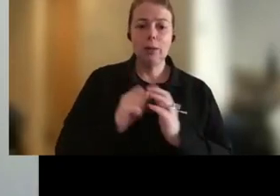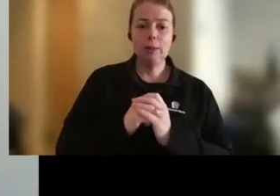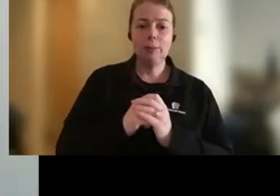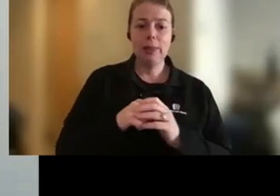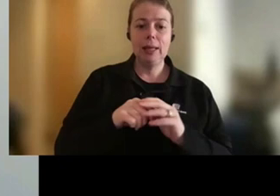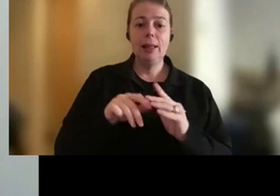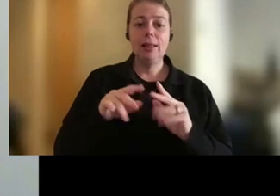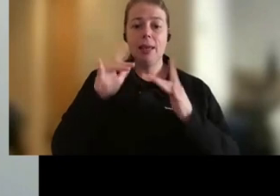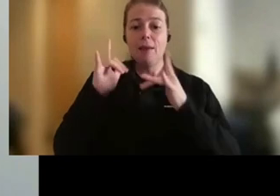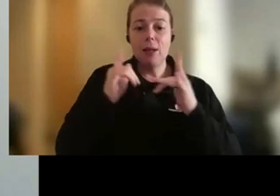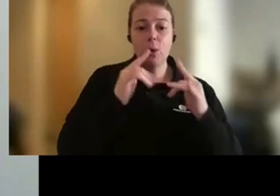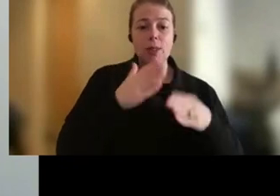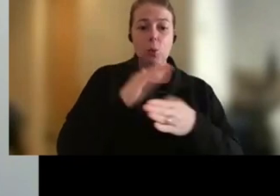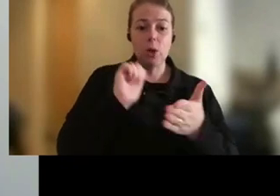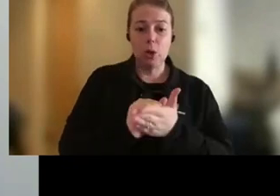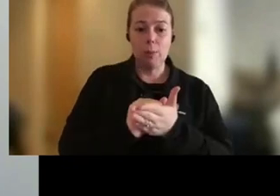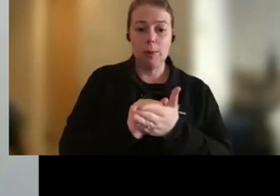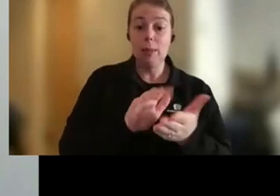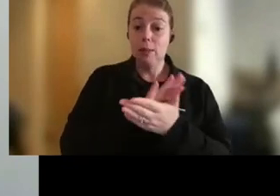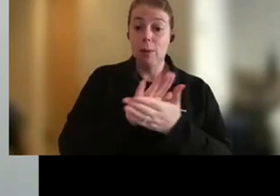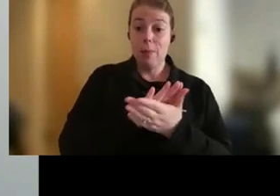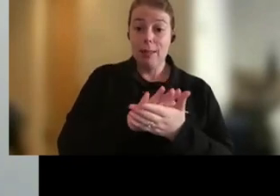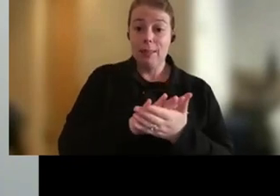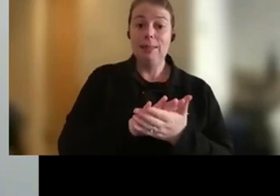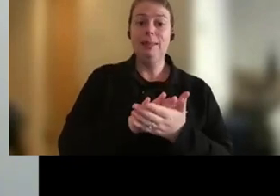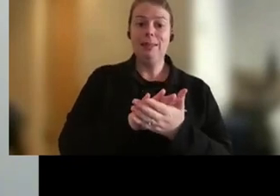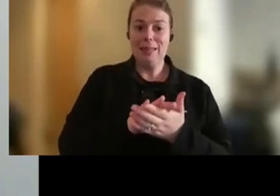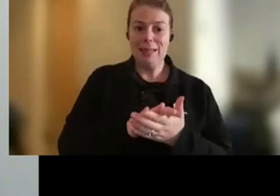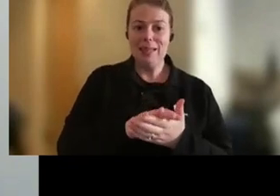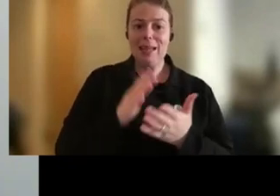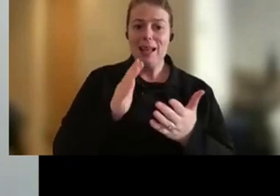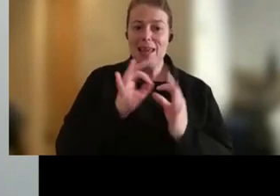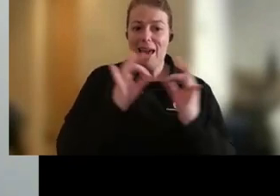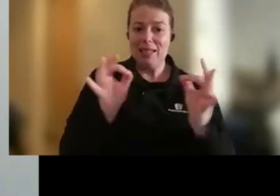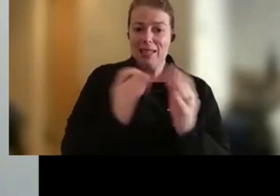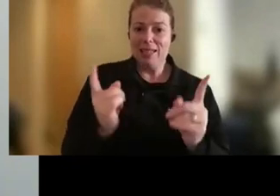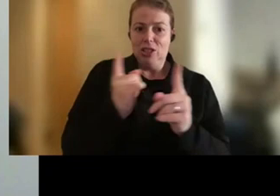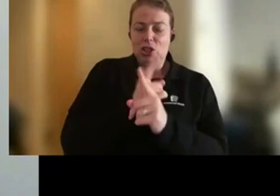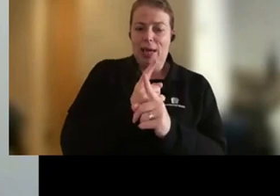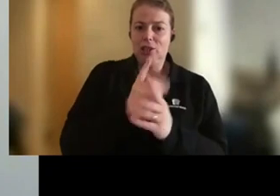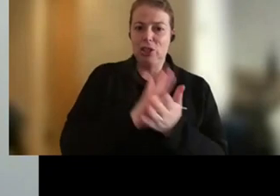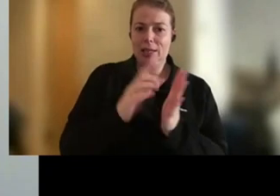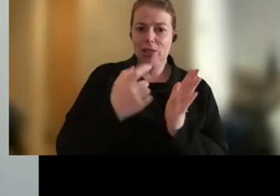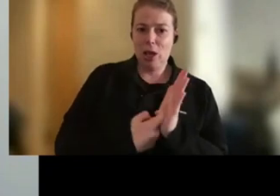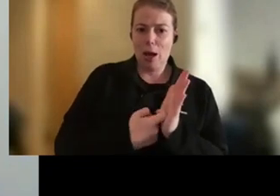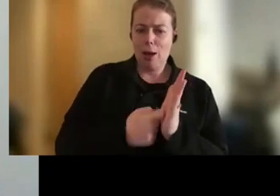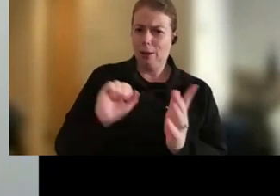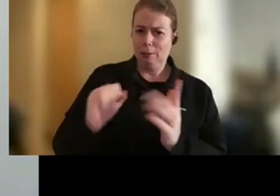it directly led to the agency changing its HR processes in a meaningful way. So I thought it was very impactful.